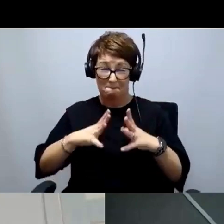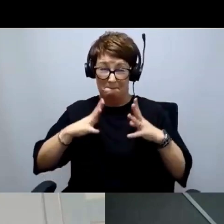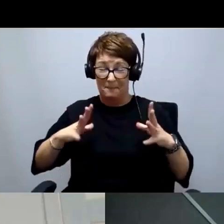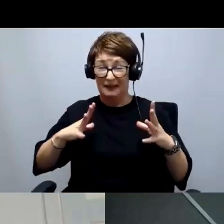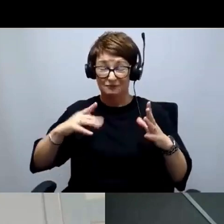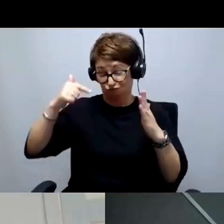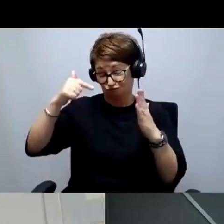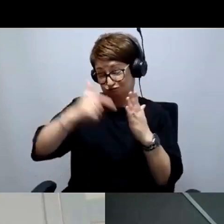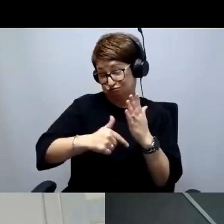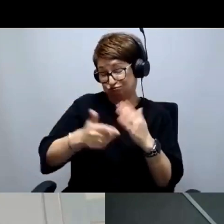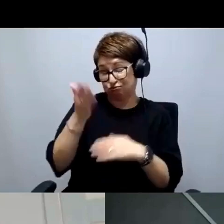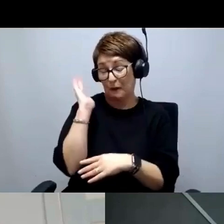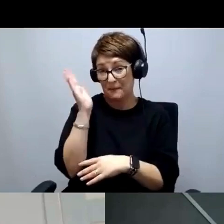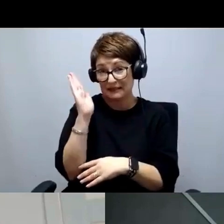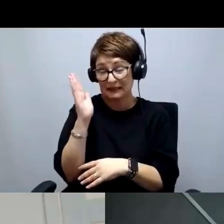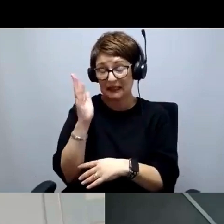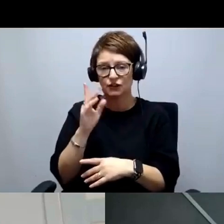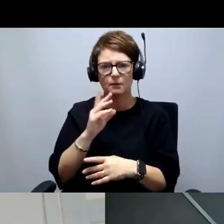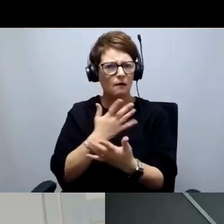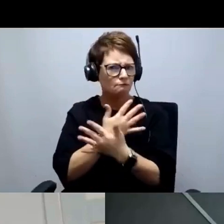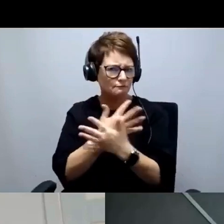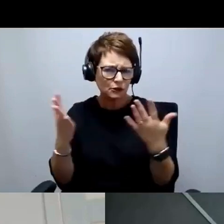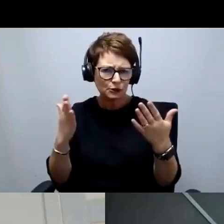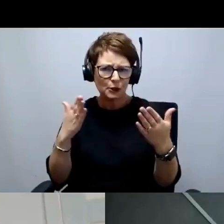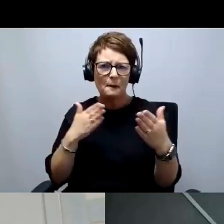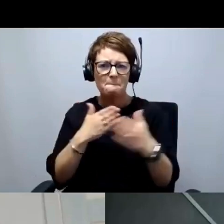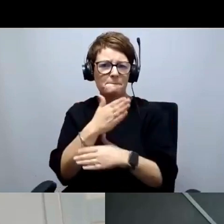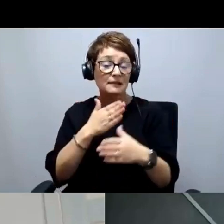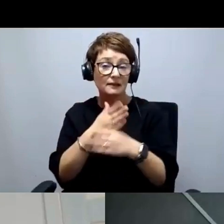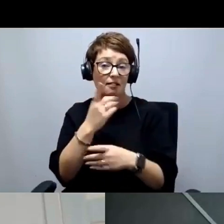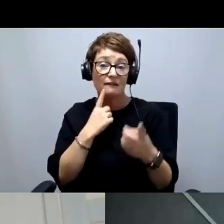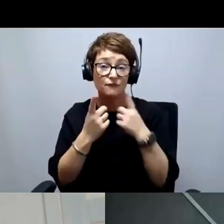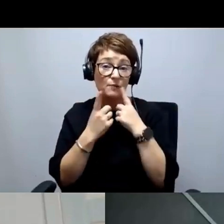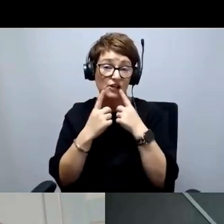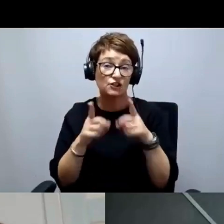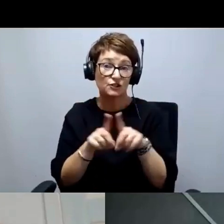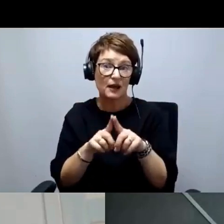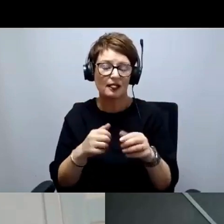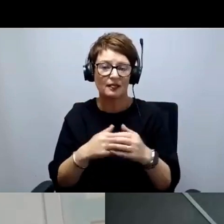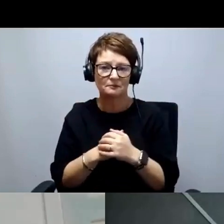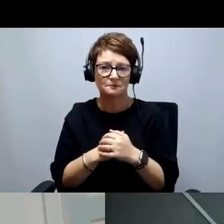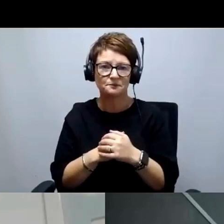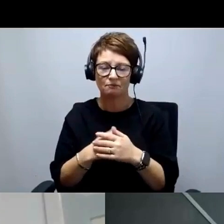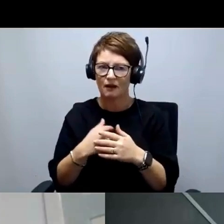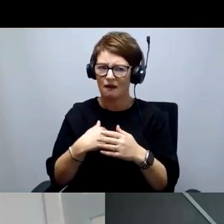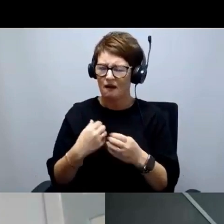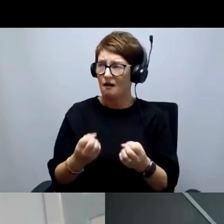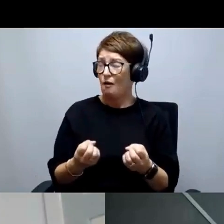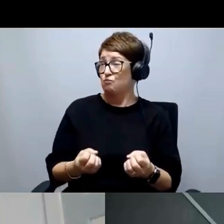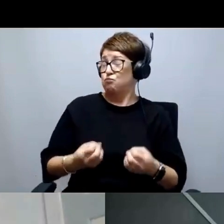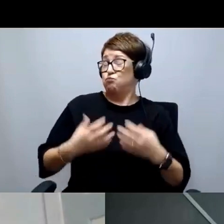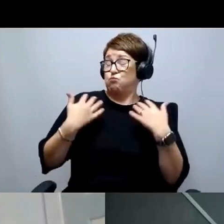presentation with lots of practical information as well. I mean, I was absolutely blown away by some